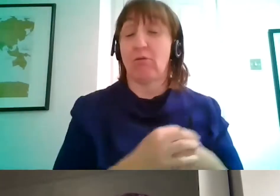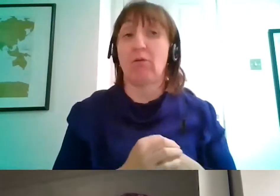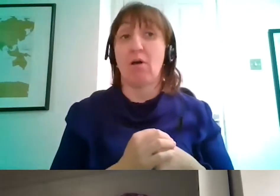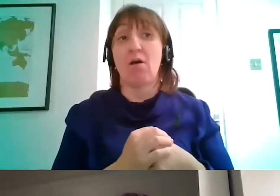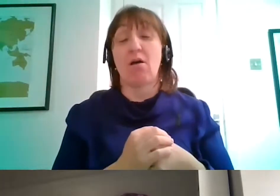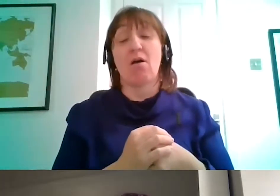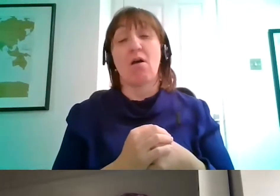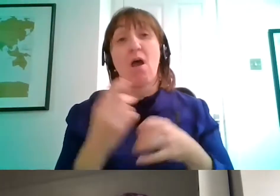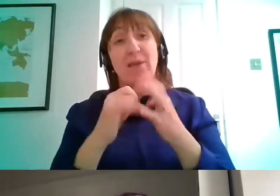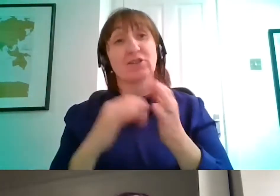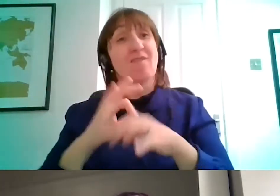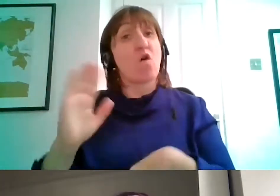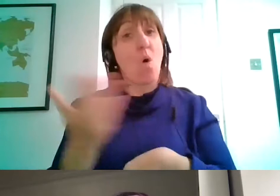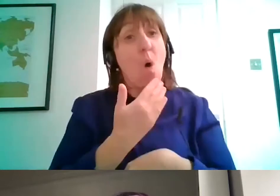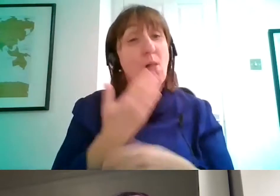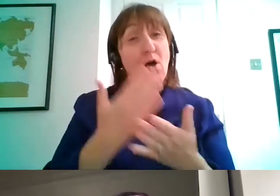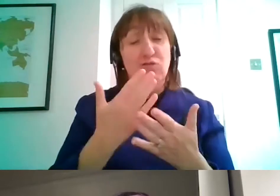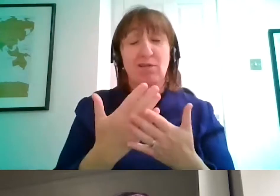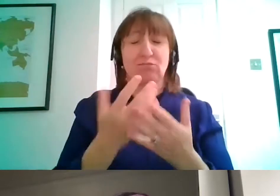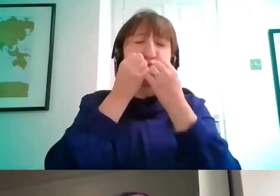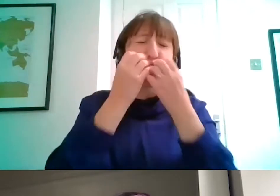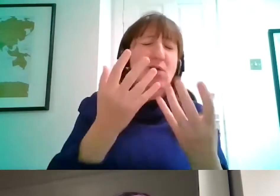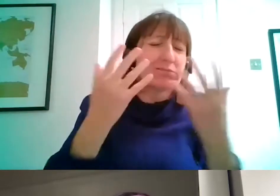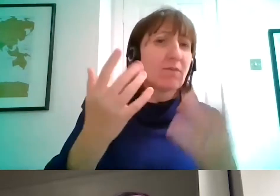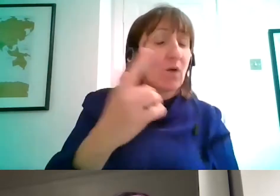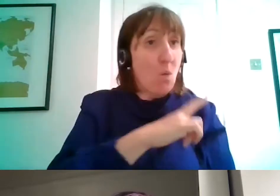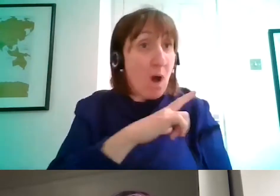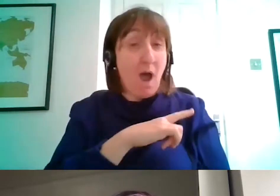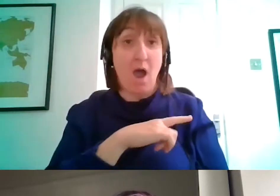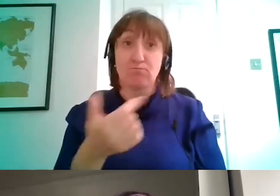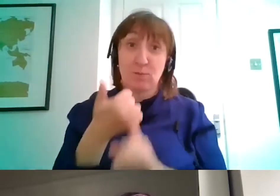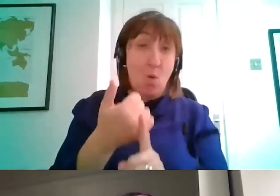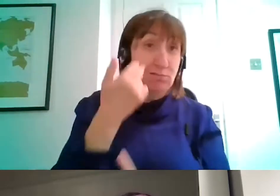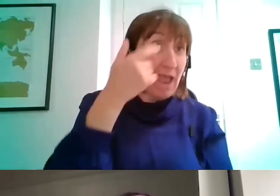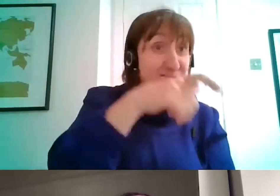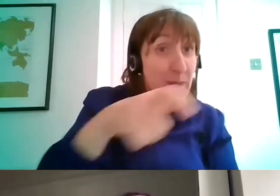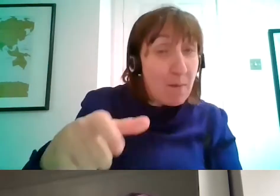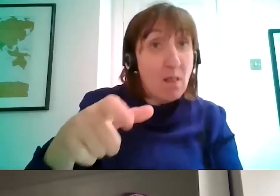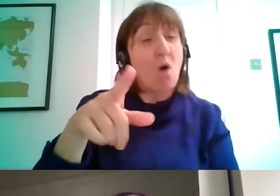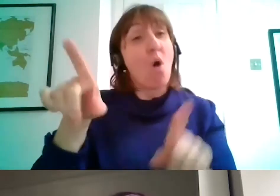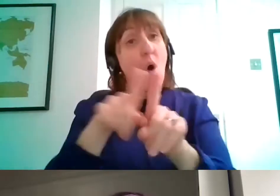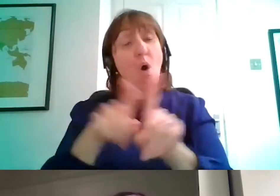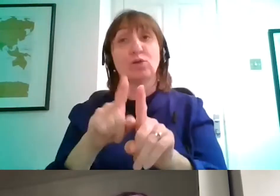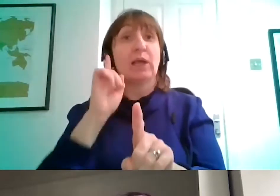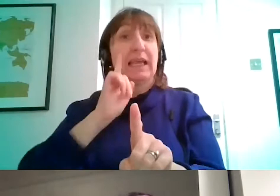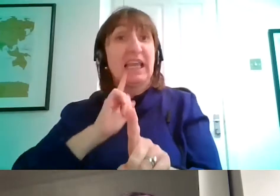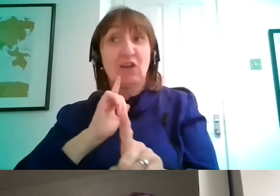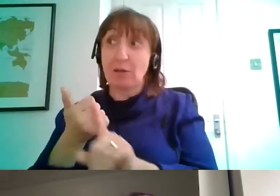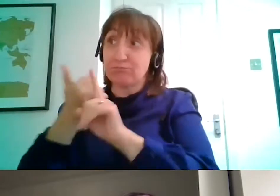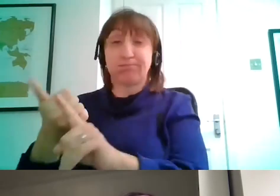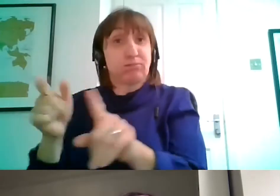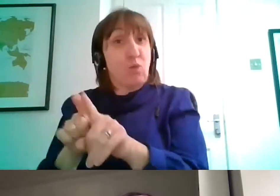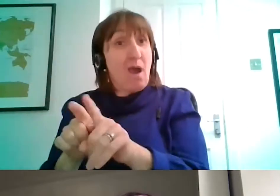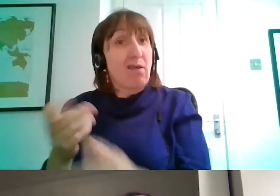for All as well is wonderful because it not only supports deaf people, but also hearing people too,